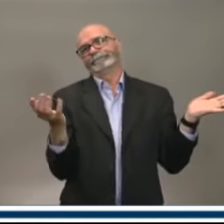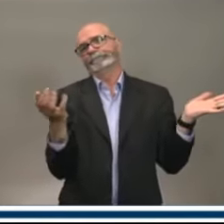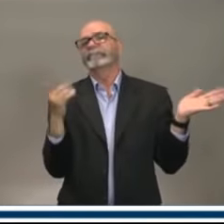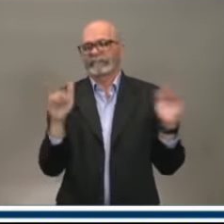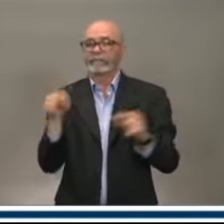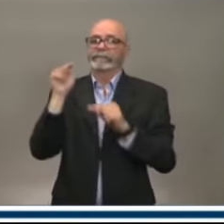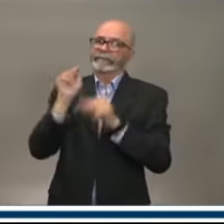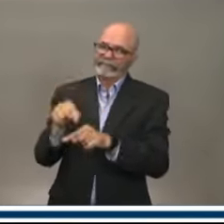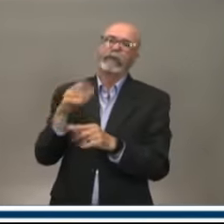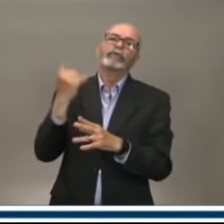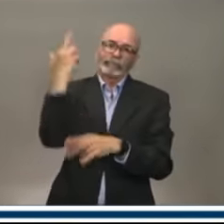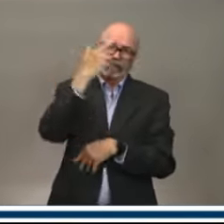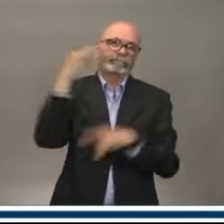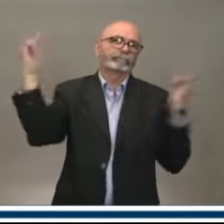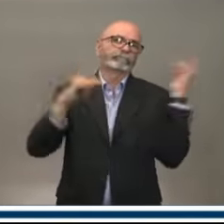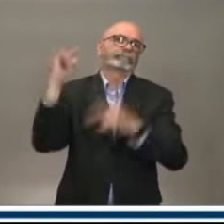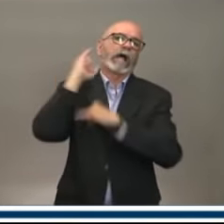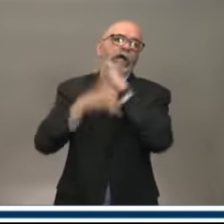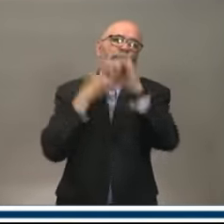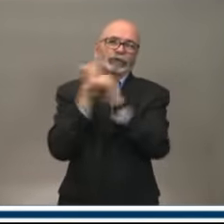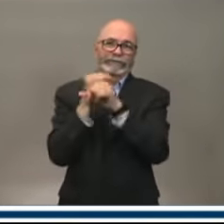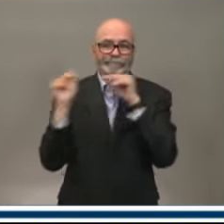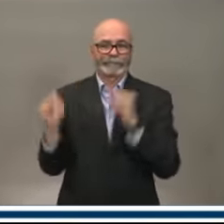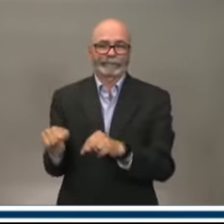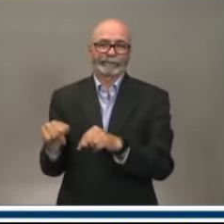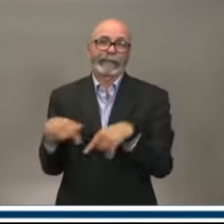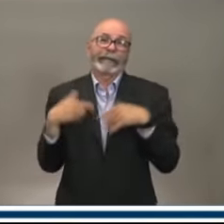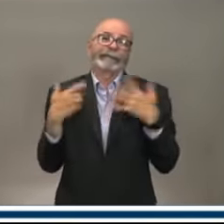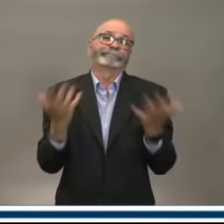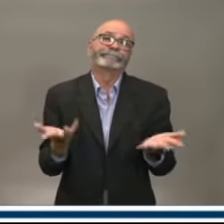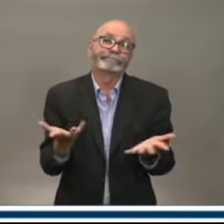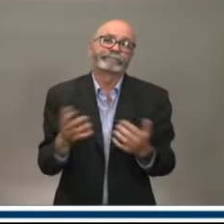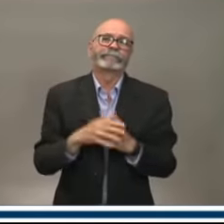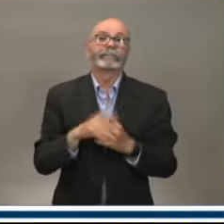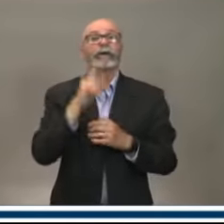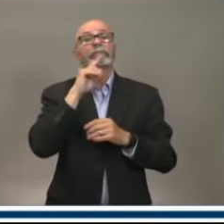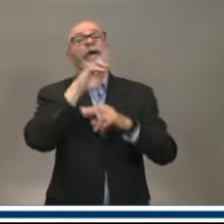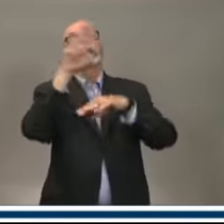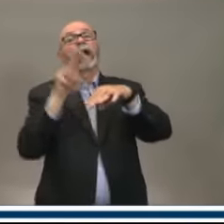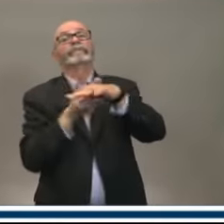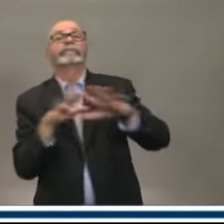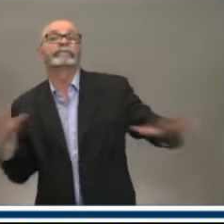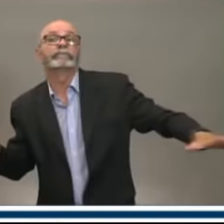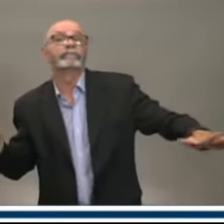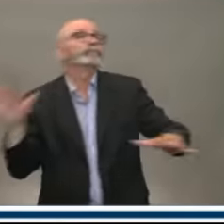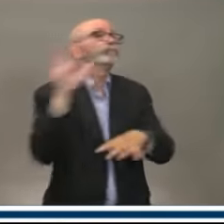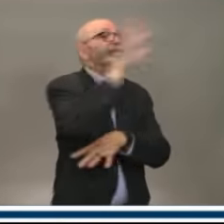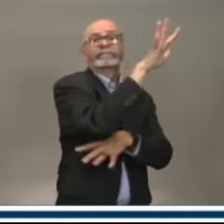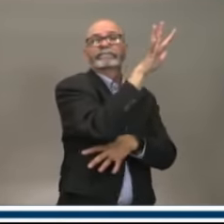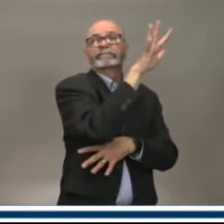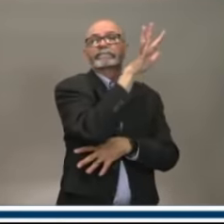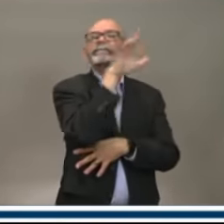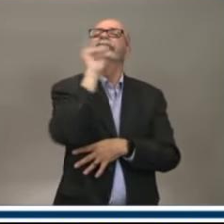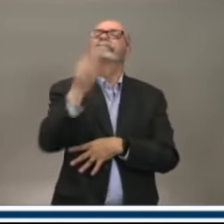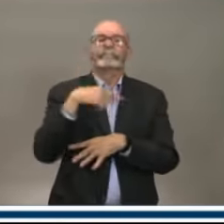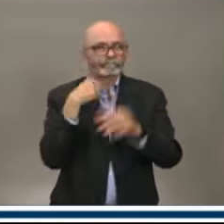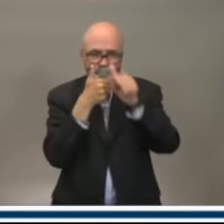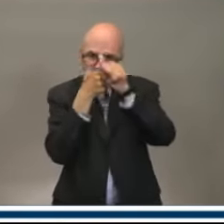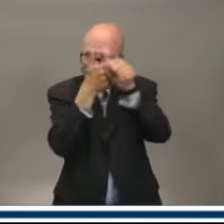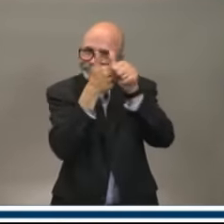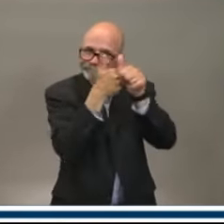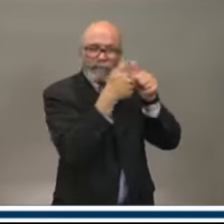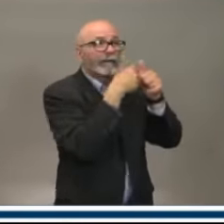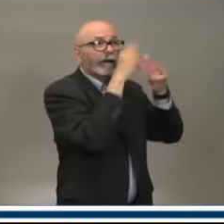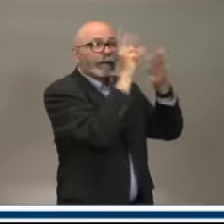but that's why that something like the national framework has to be applied jurisdiction by jurisdiction, because our epidemiology is